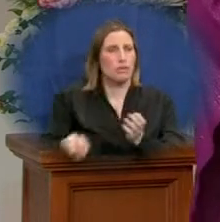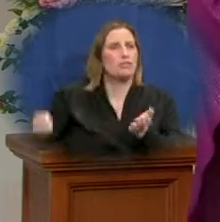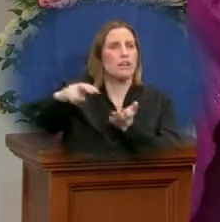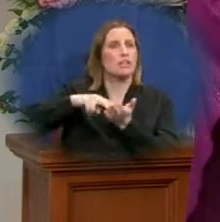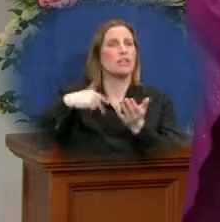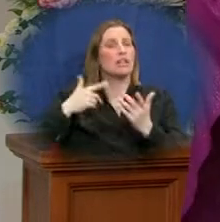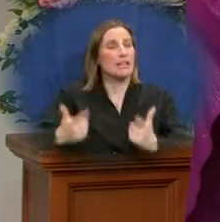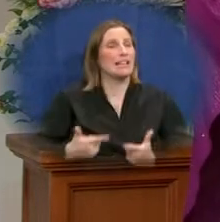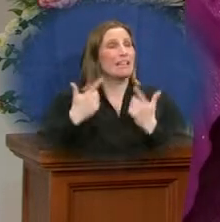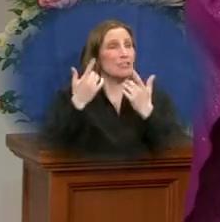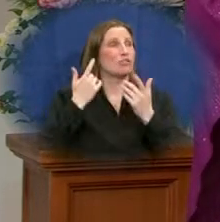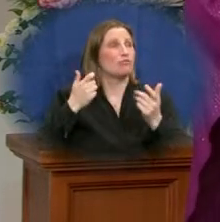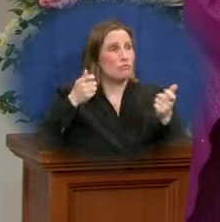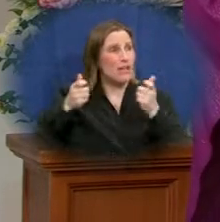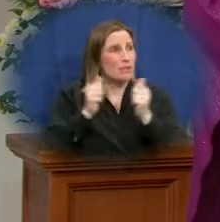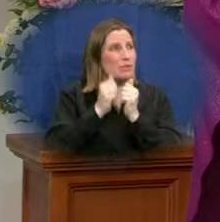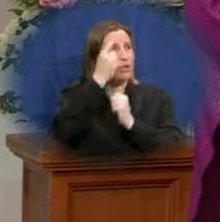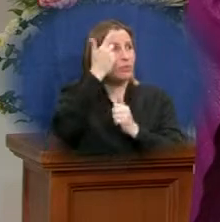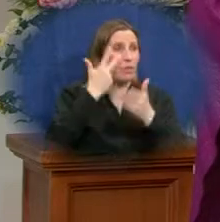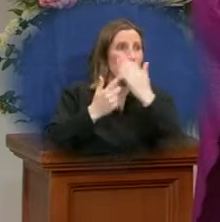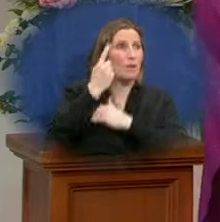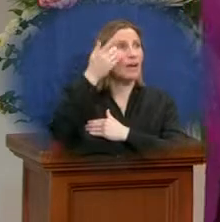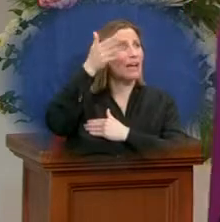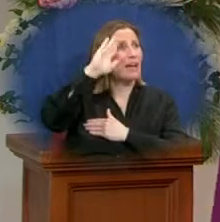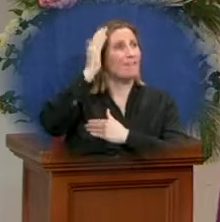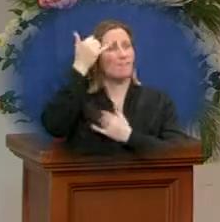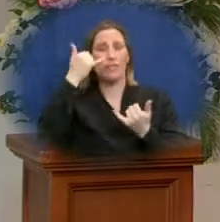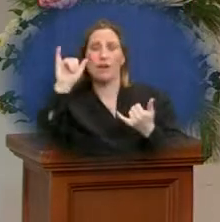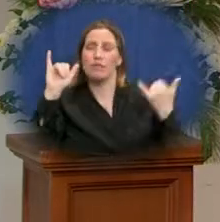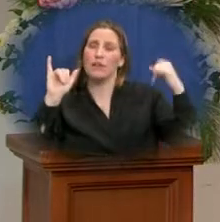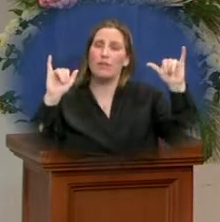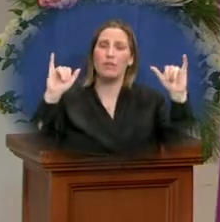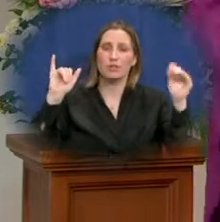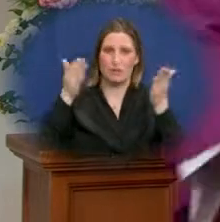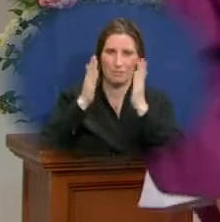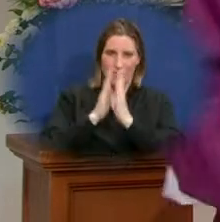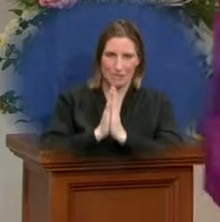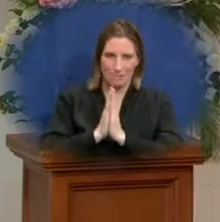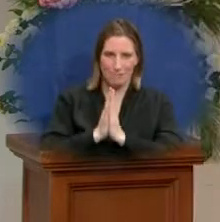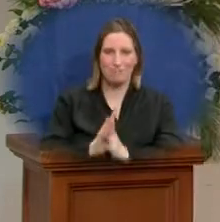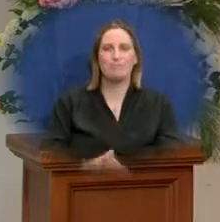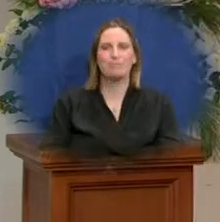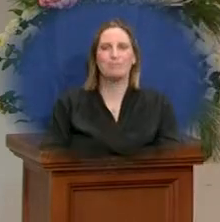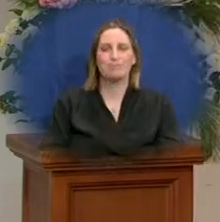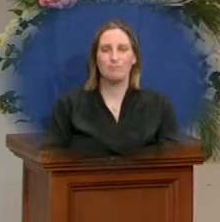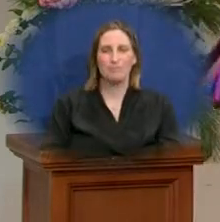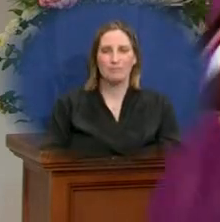Holy Spirit, one God forever and ever. Amen.